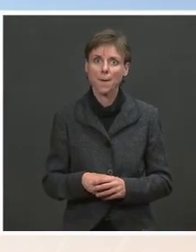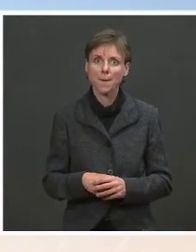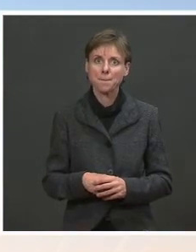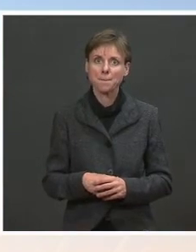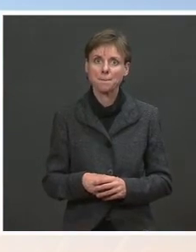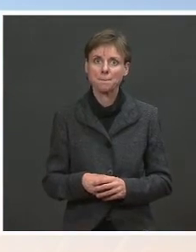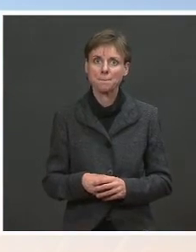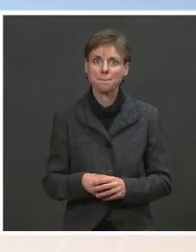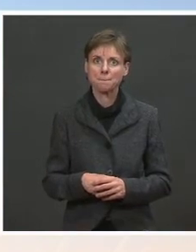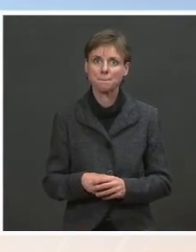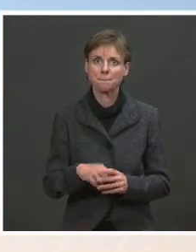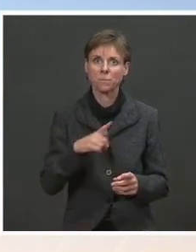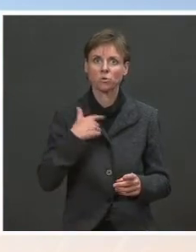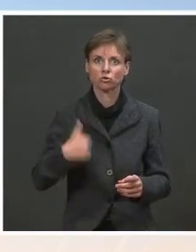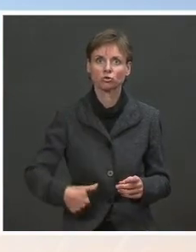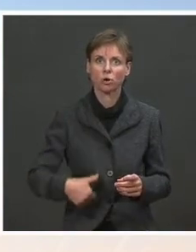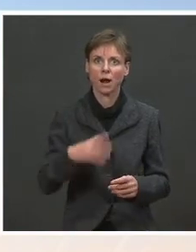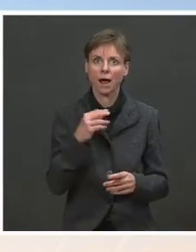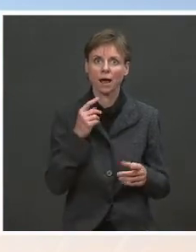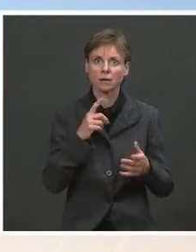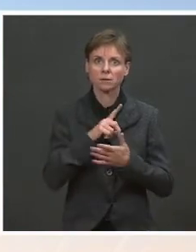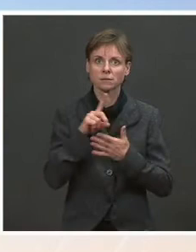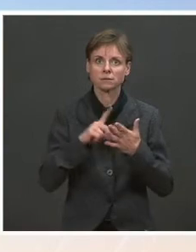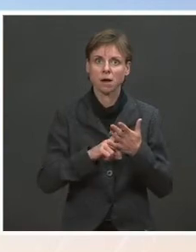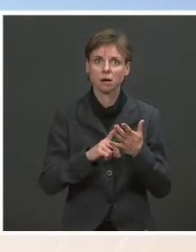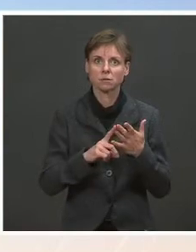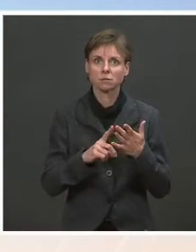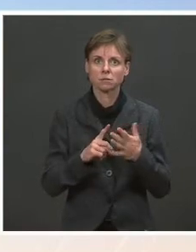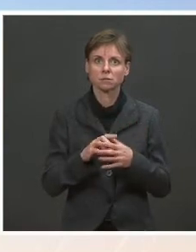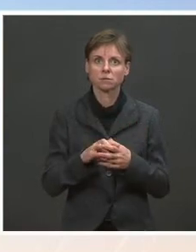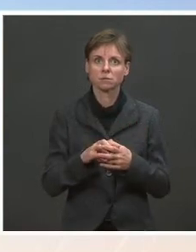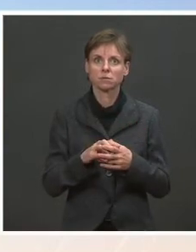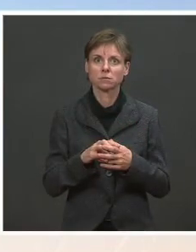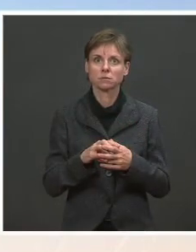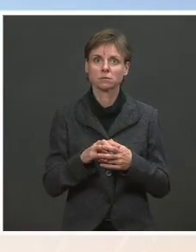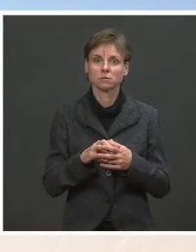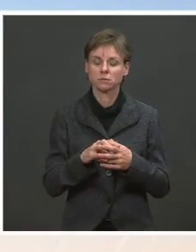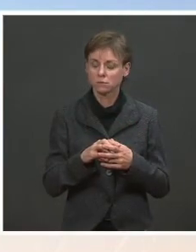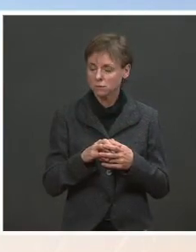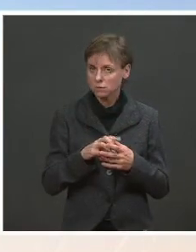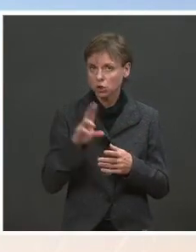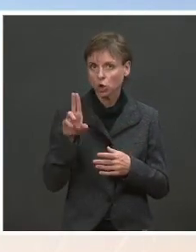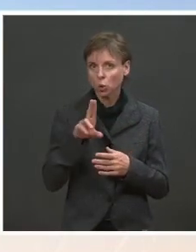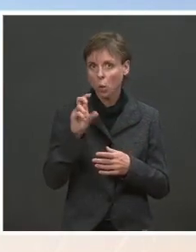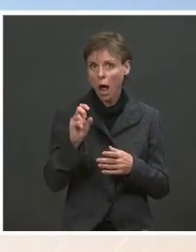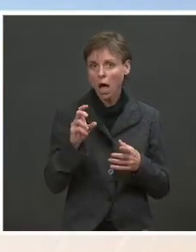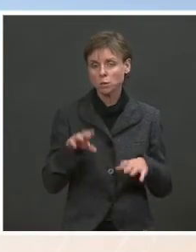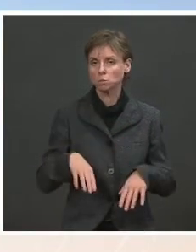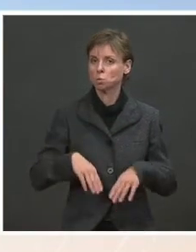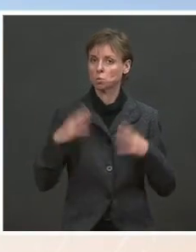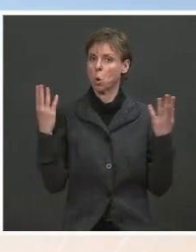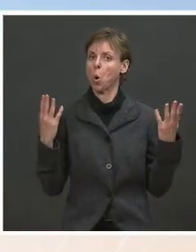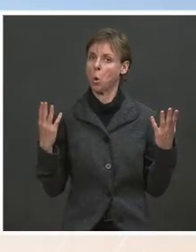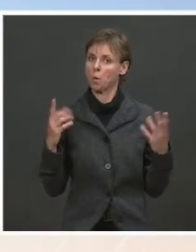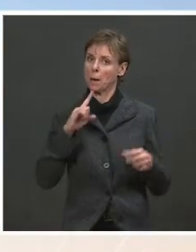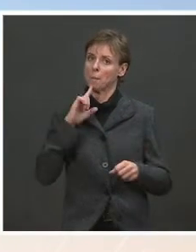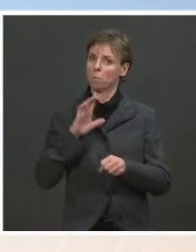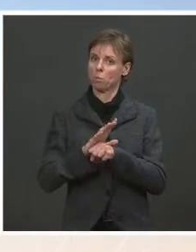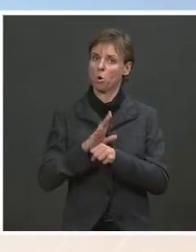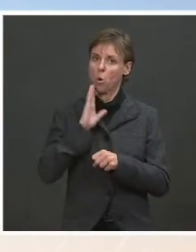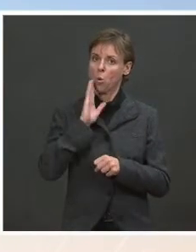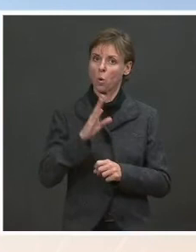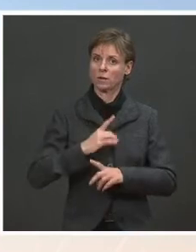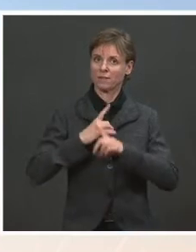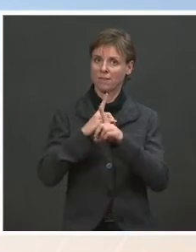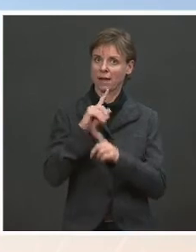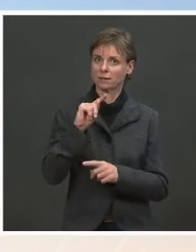about China having designs on Taiwan. Is the US publicly committed to defending Taiwan, come what